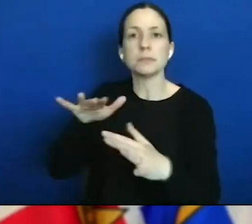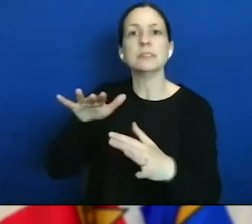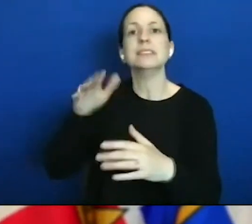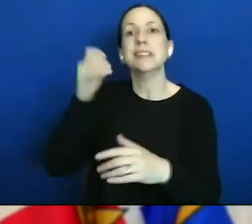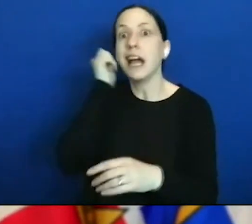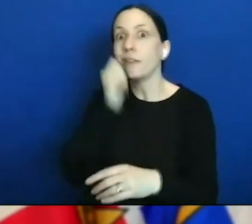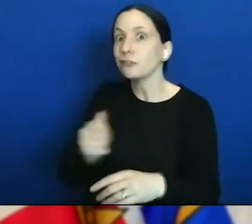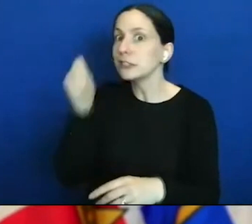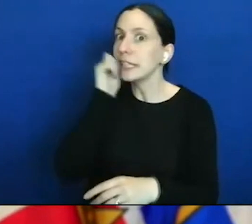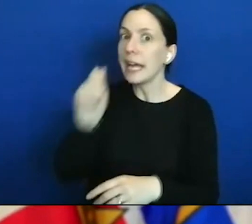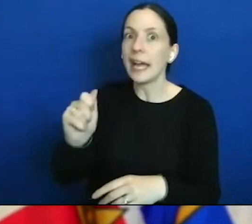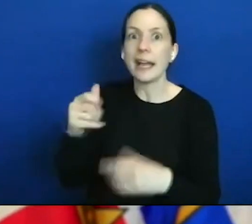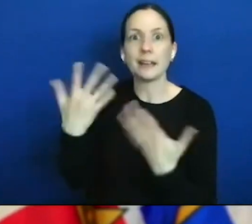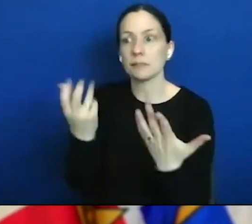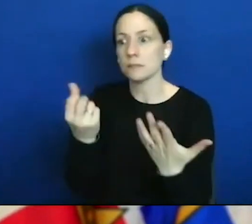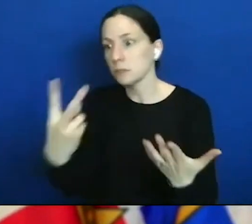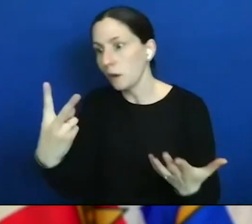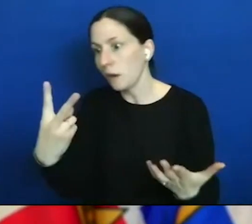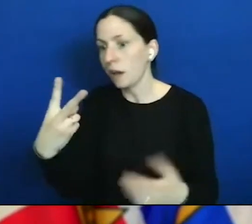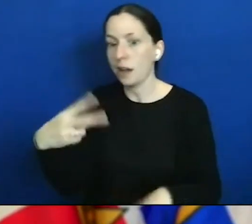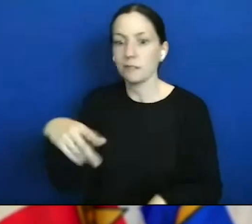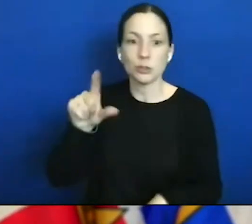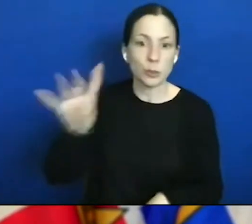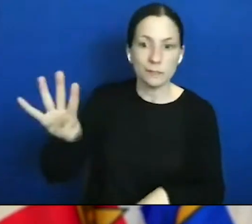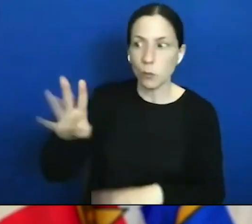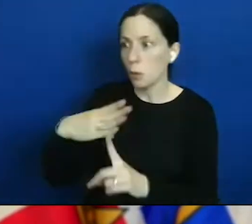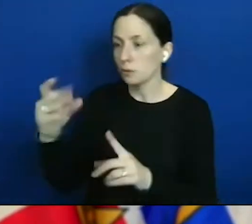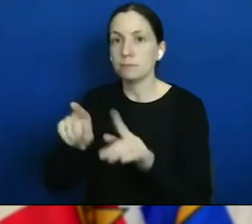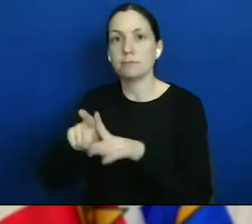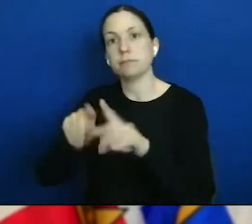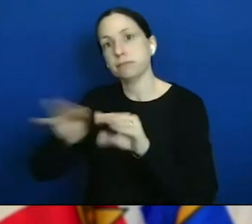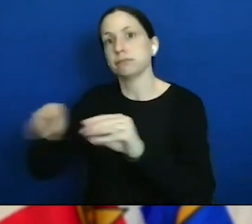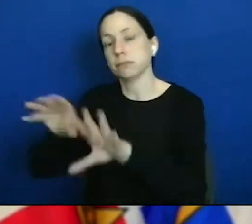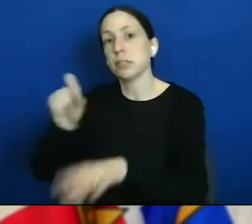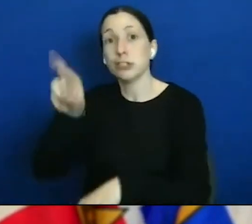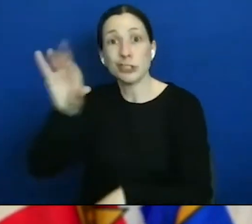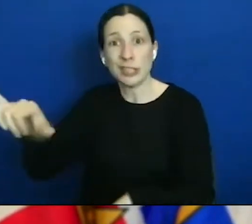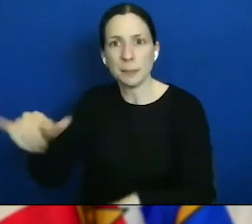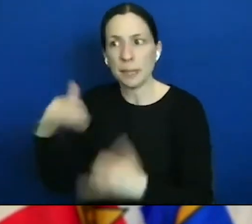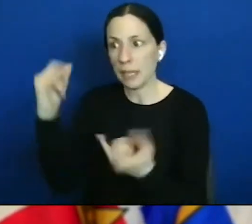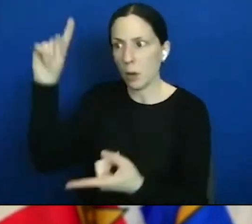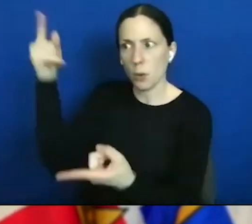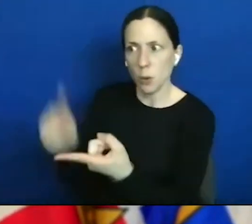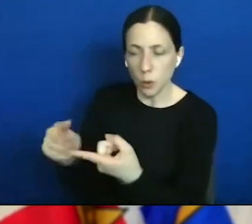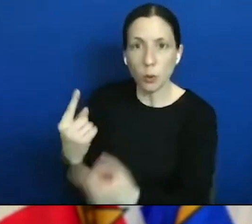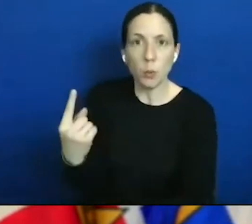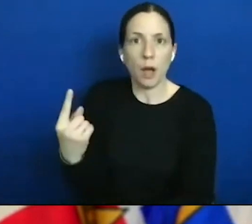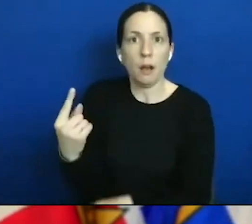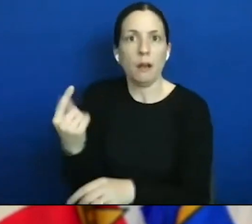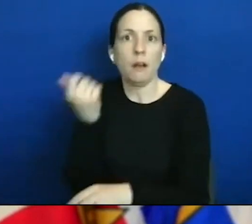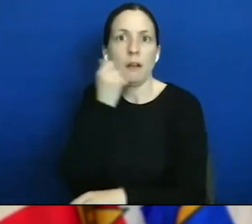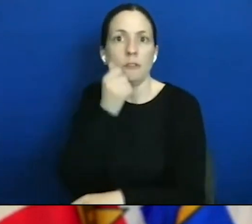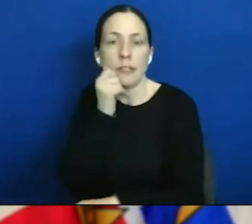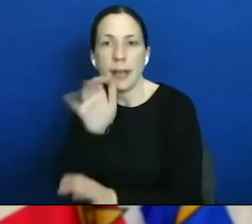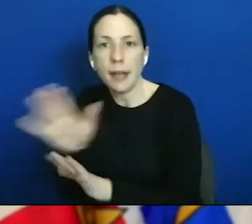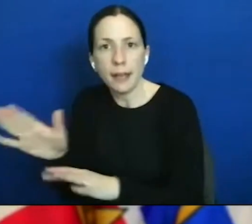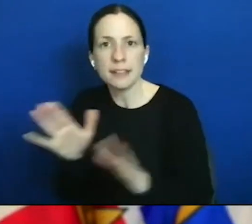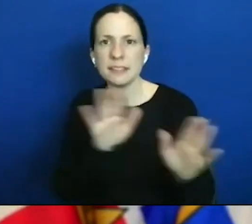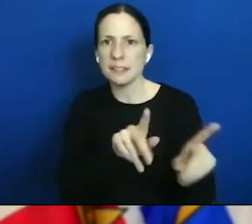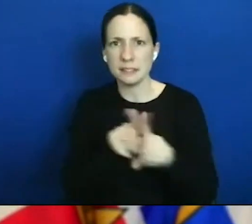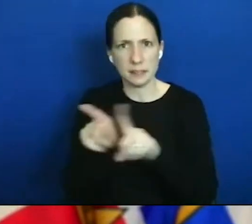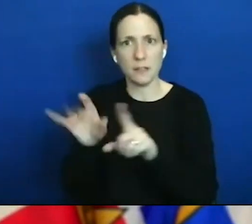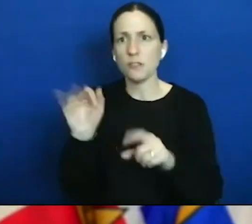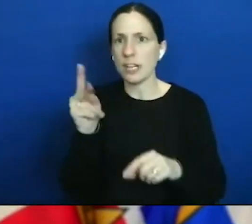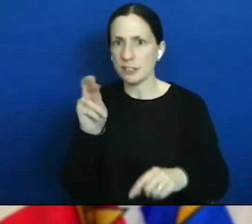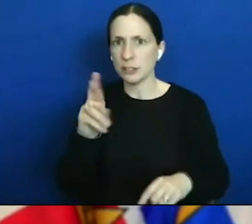down into single digits. When you announce the case numbers, Fraser Health is way down. Are you satisfied with